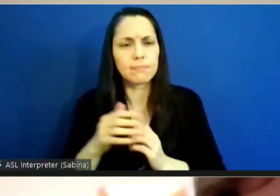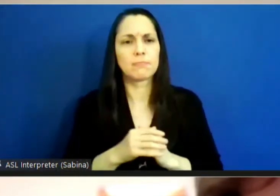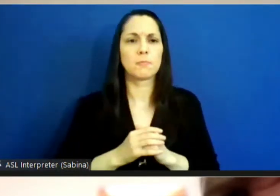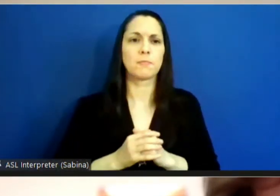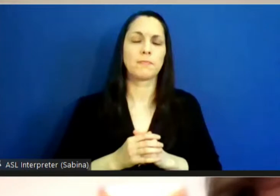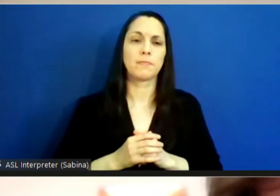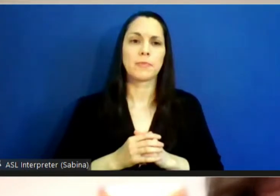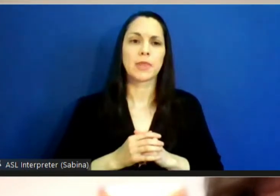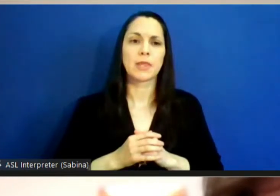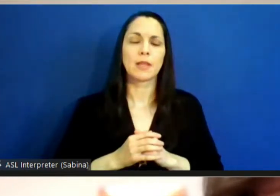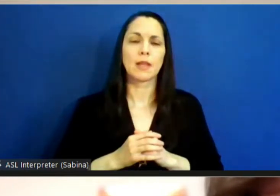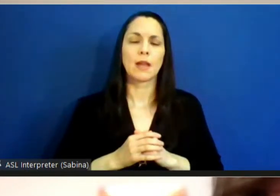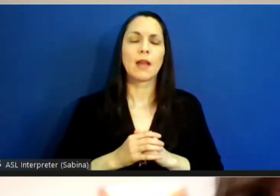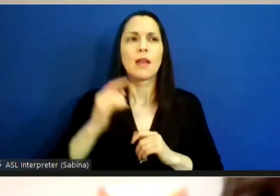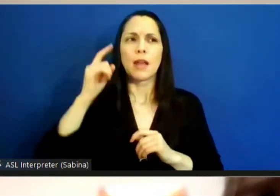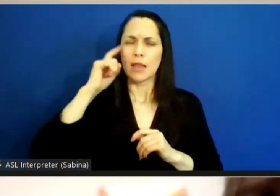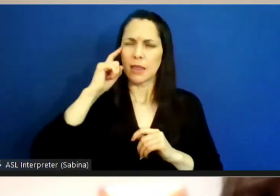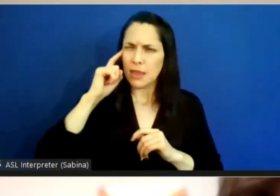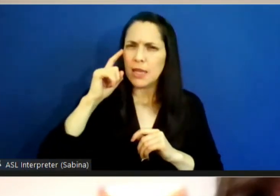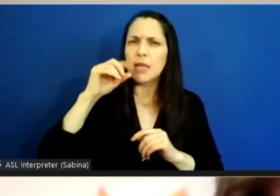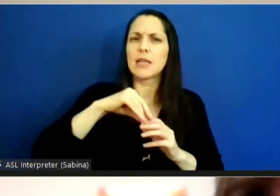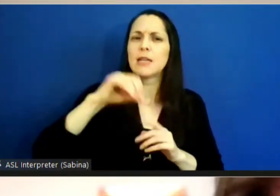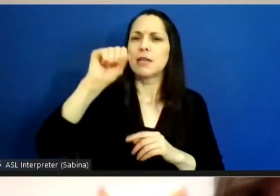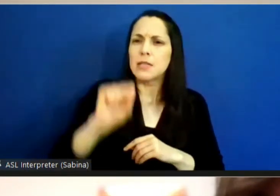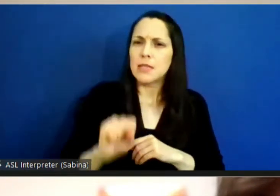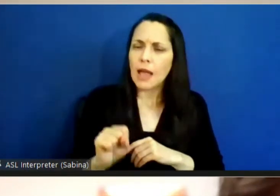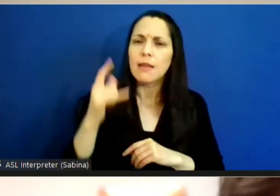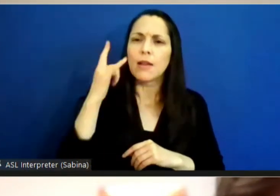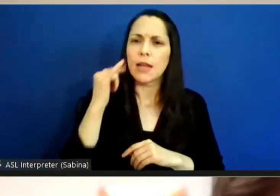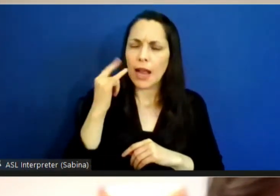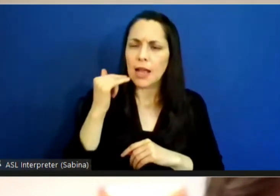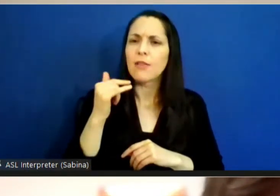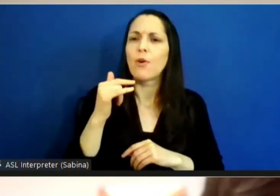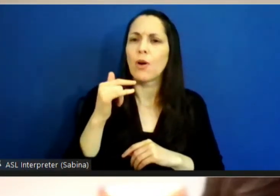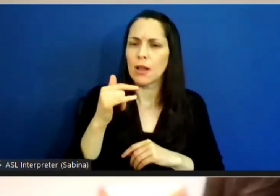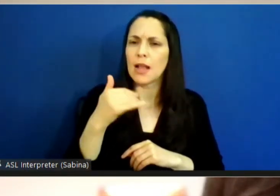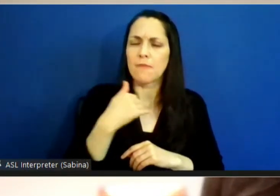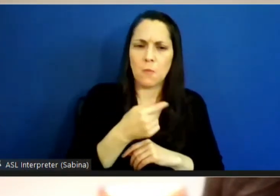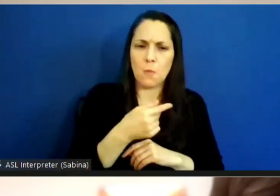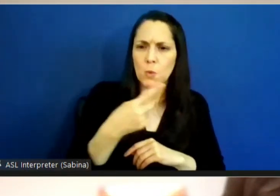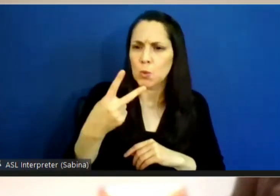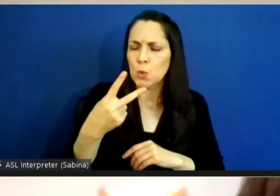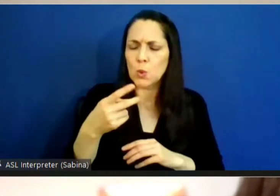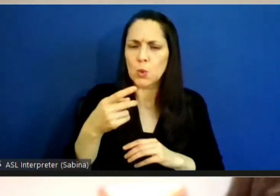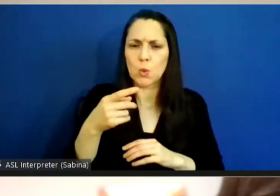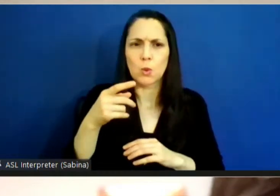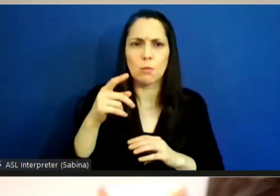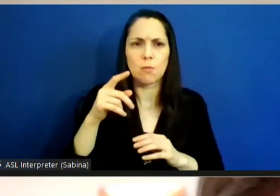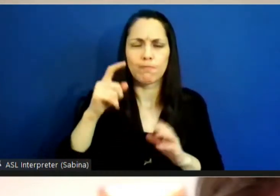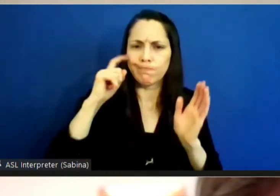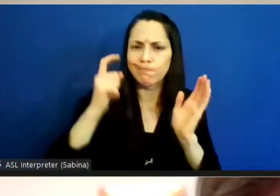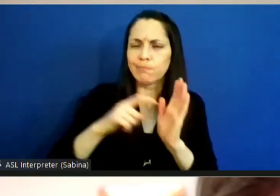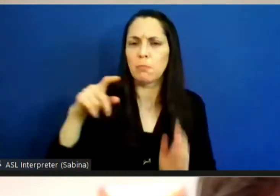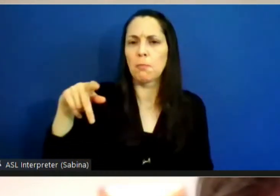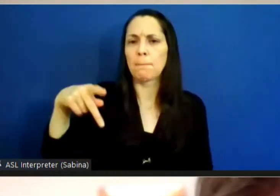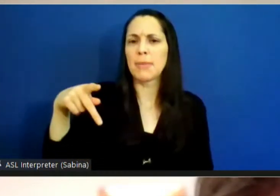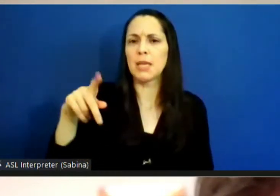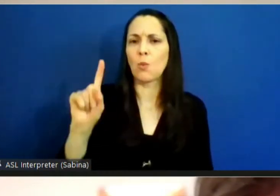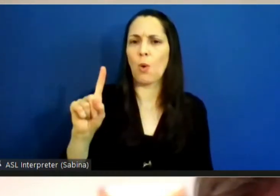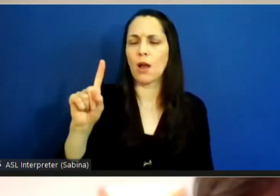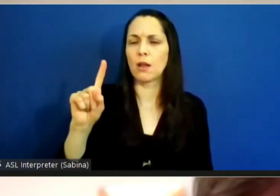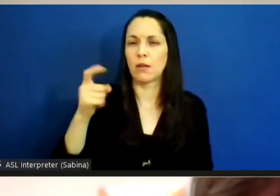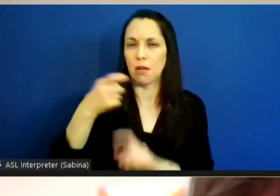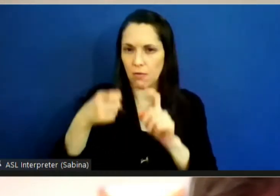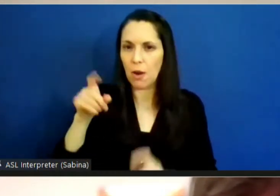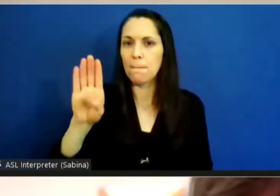been a case or two in Southern California of the P1 variant from Brazil, and there